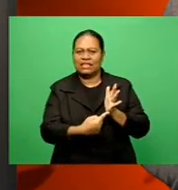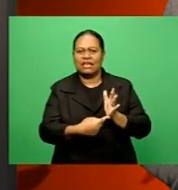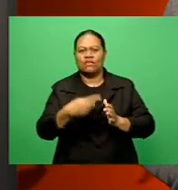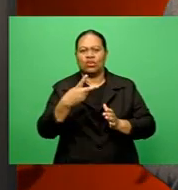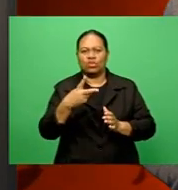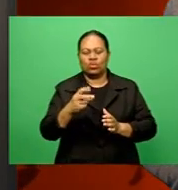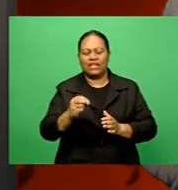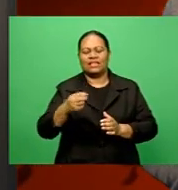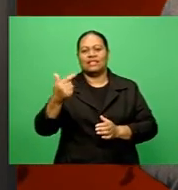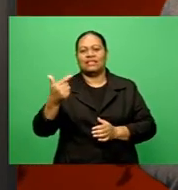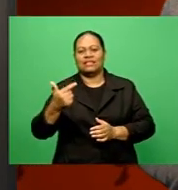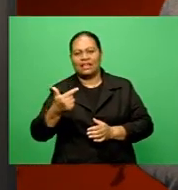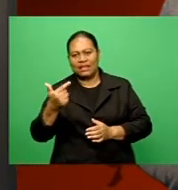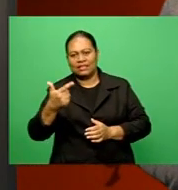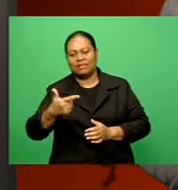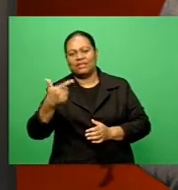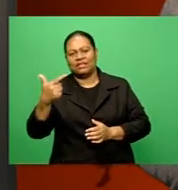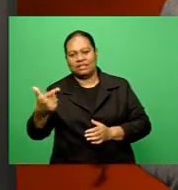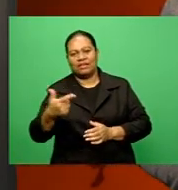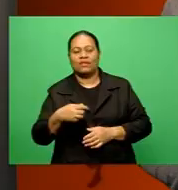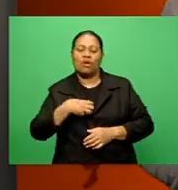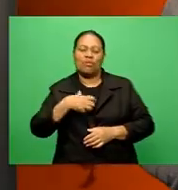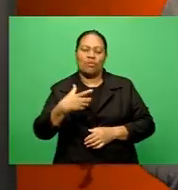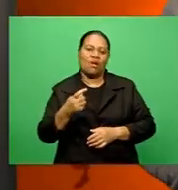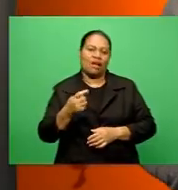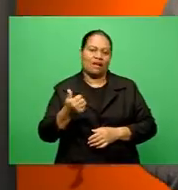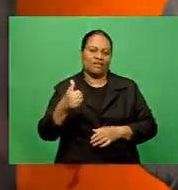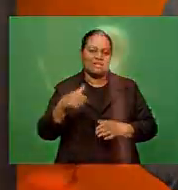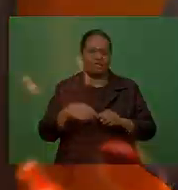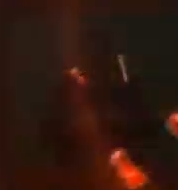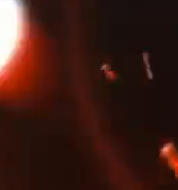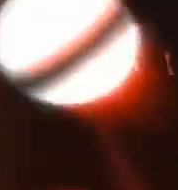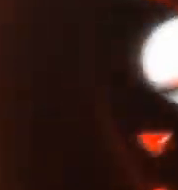2077 edition. Details after the break.